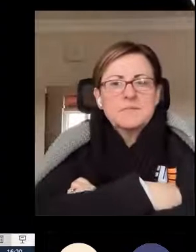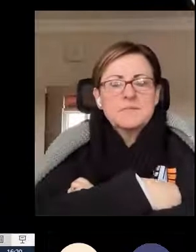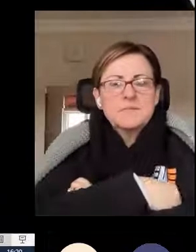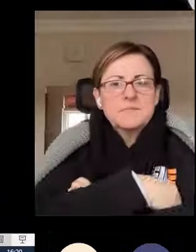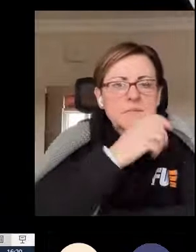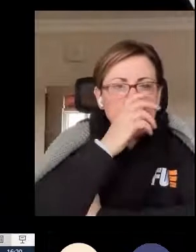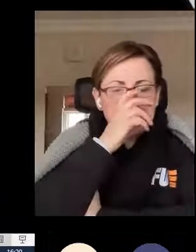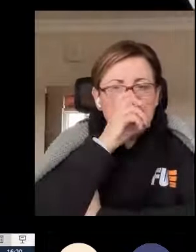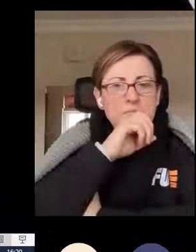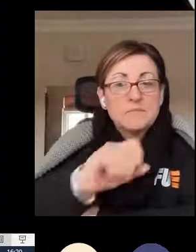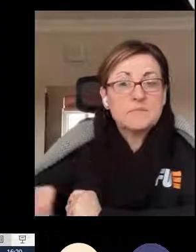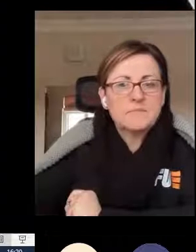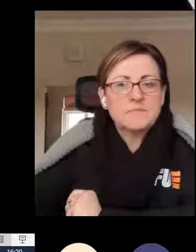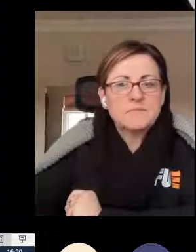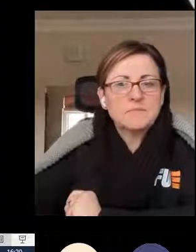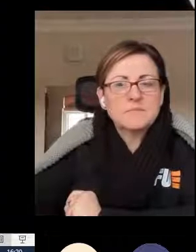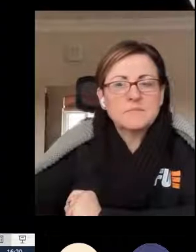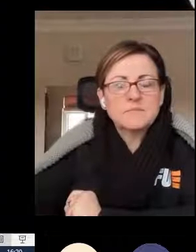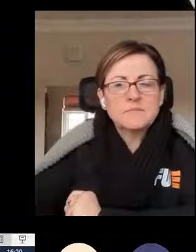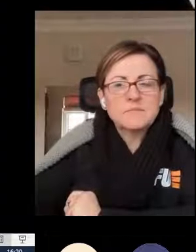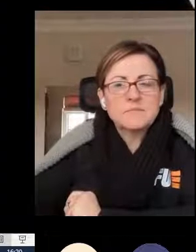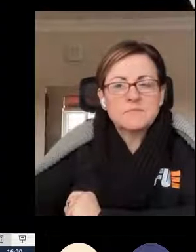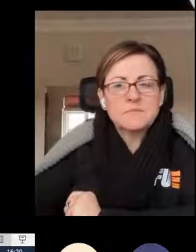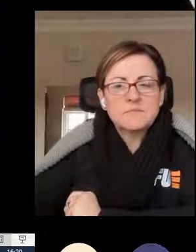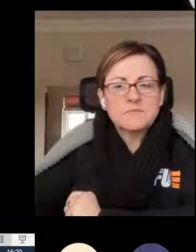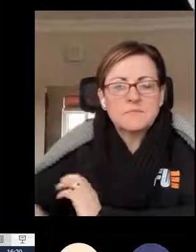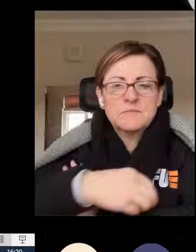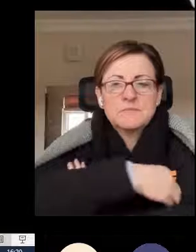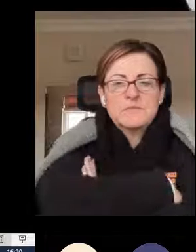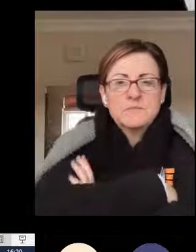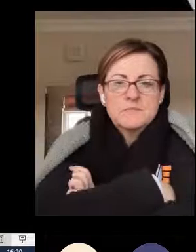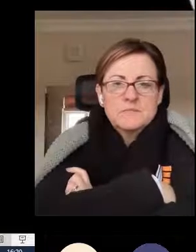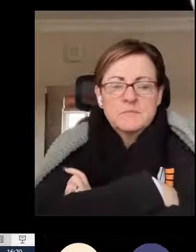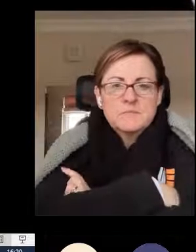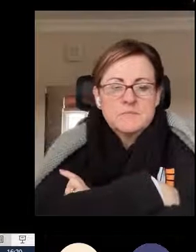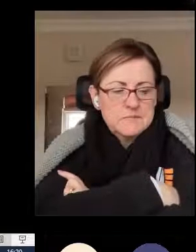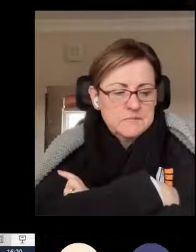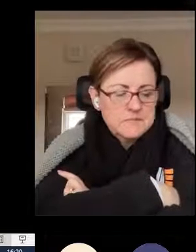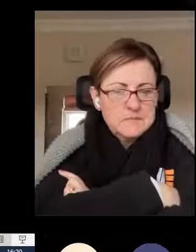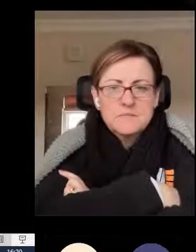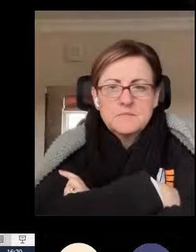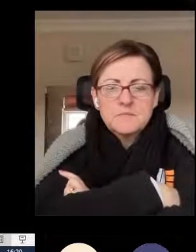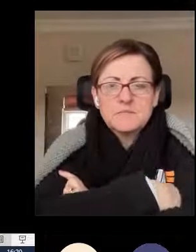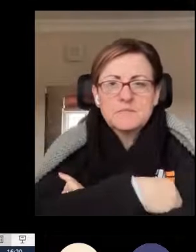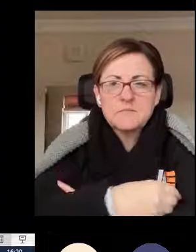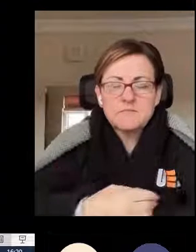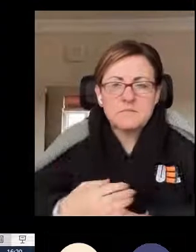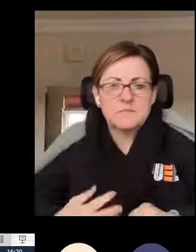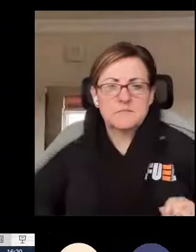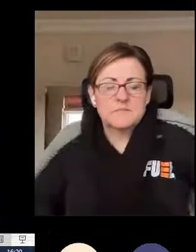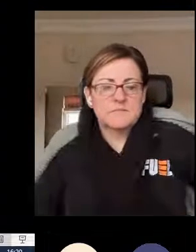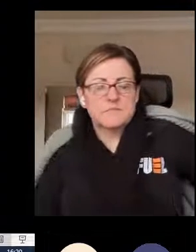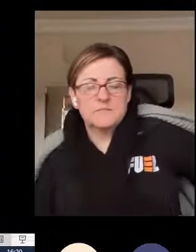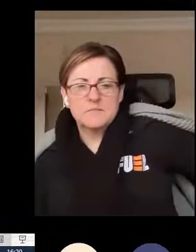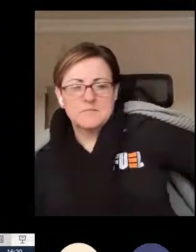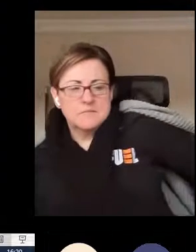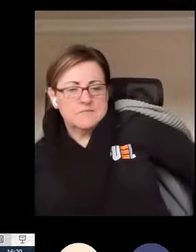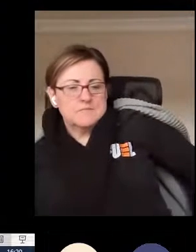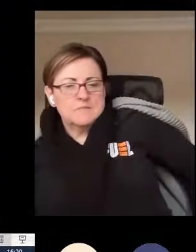we are and what we do here at Nourish. Don't worry though, I've purposely kept them short and sweet, knowing that